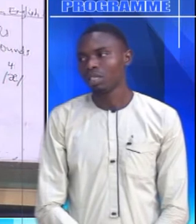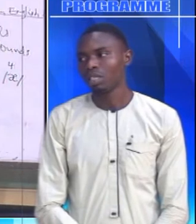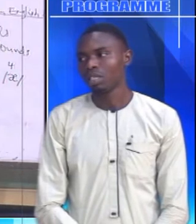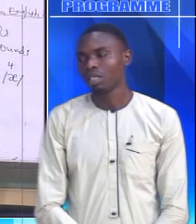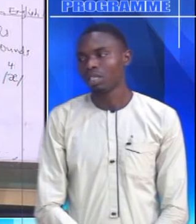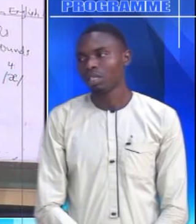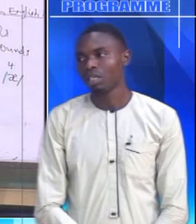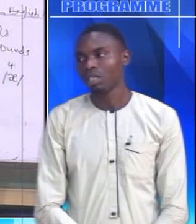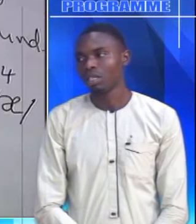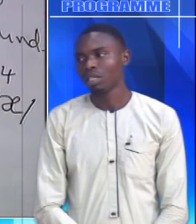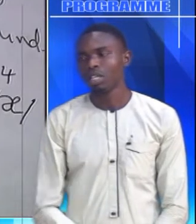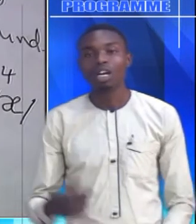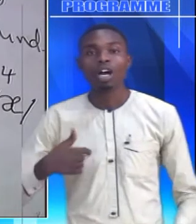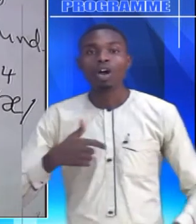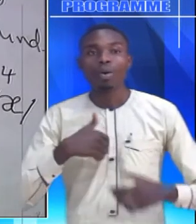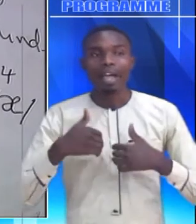Deceive.